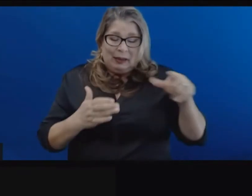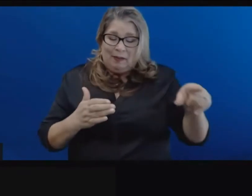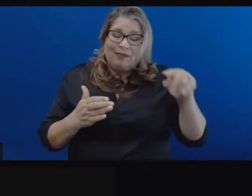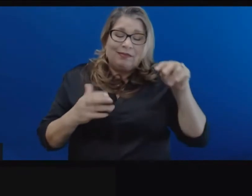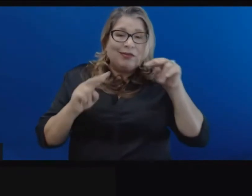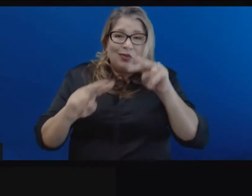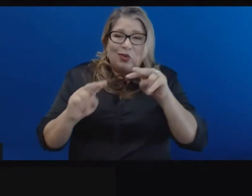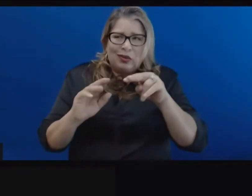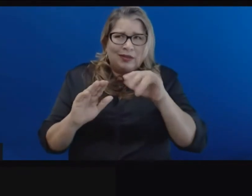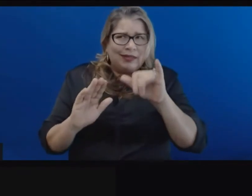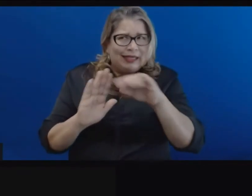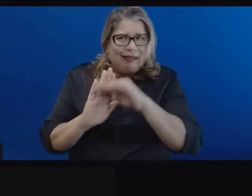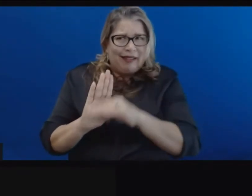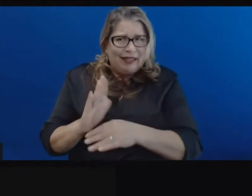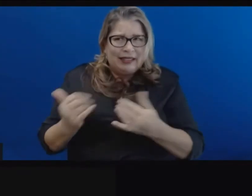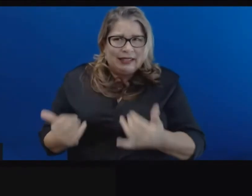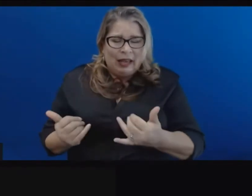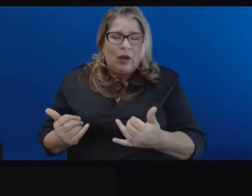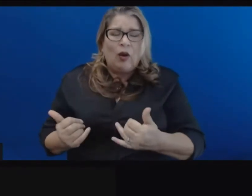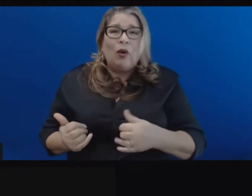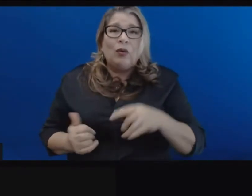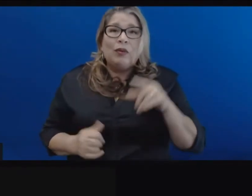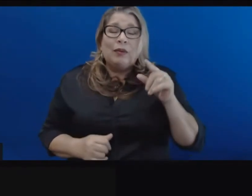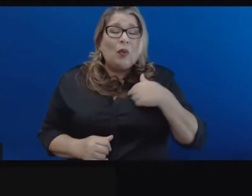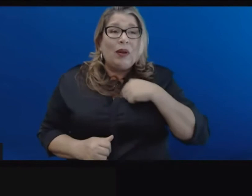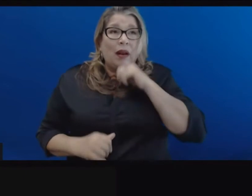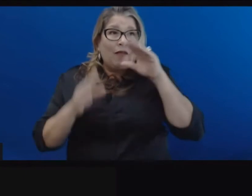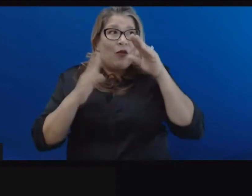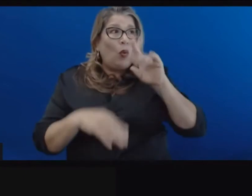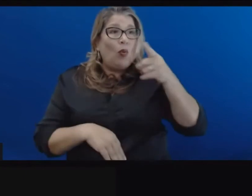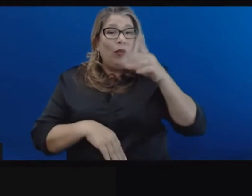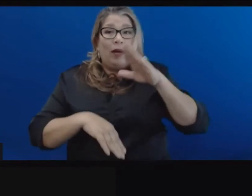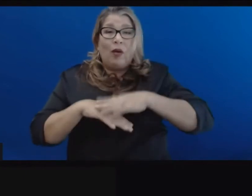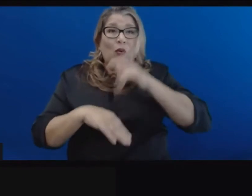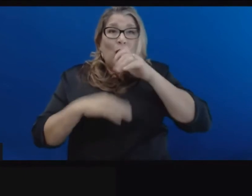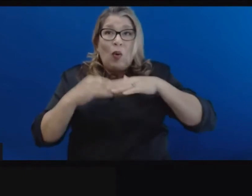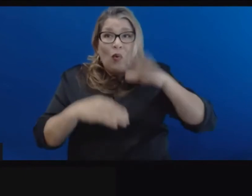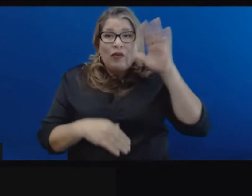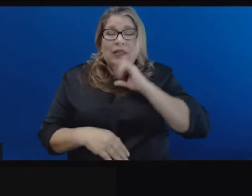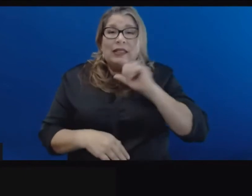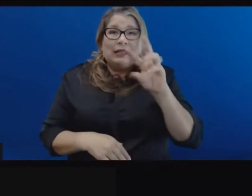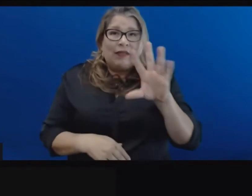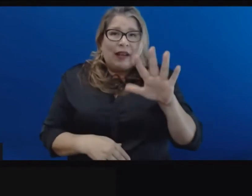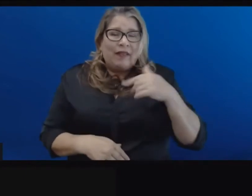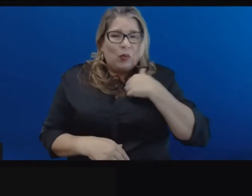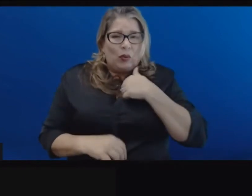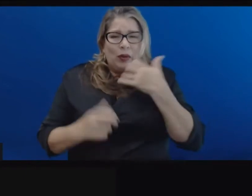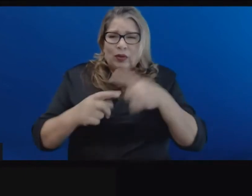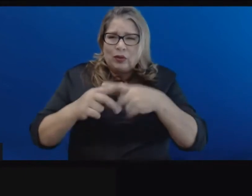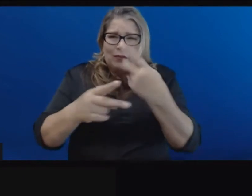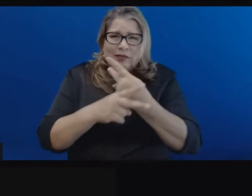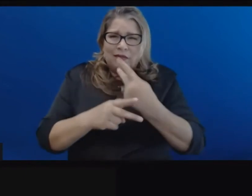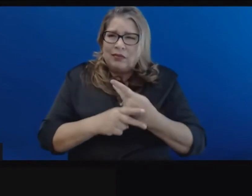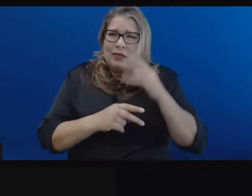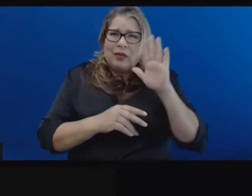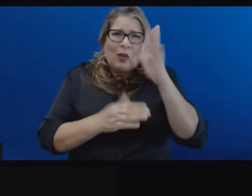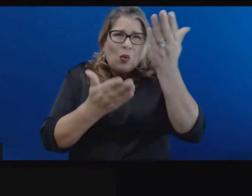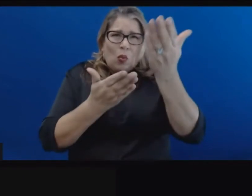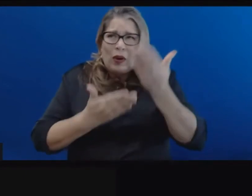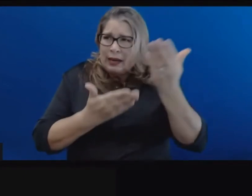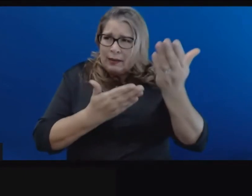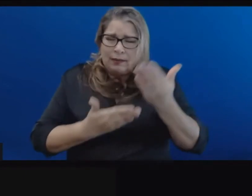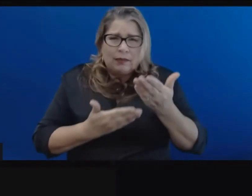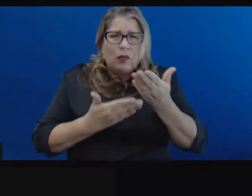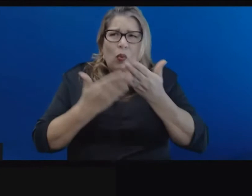just bring, hey, focus on 65 and older, but also some recommendations and some prospect of getting additional vaccine